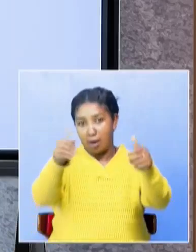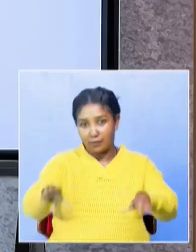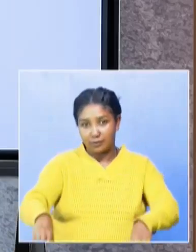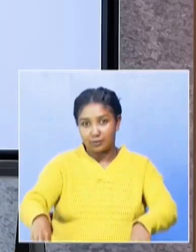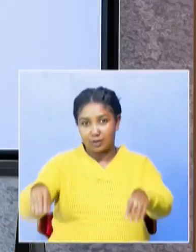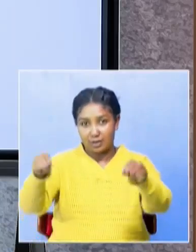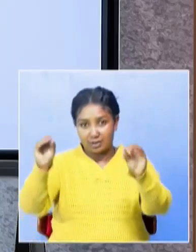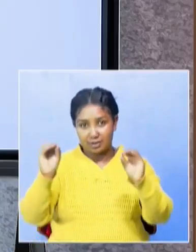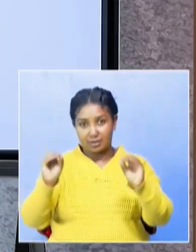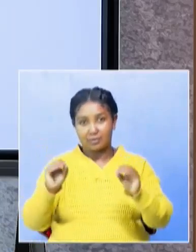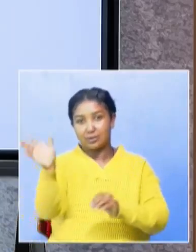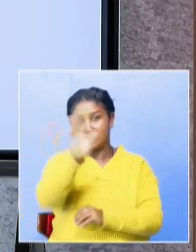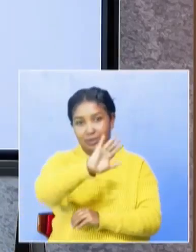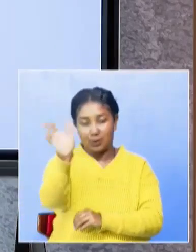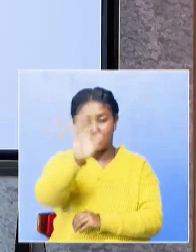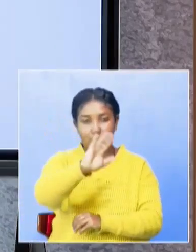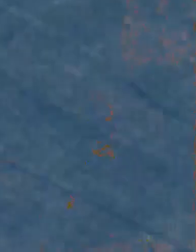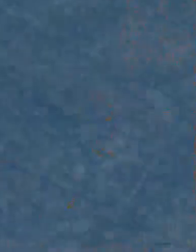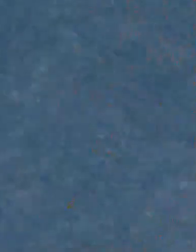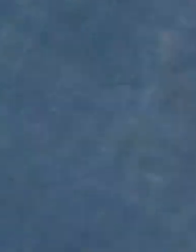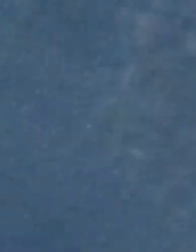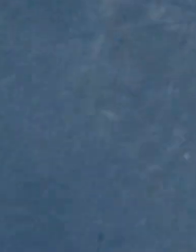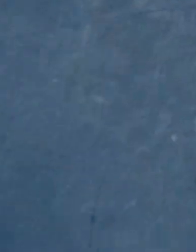students. See you.